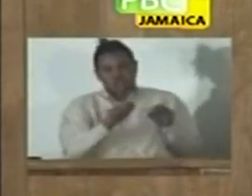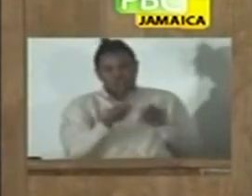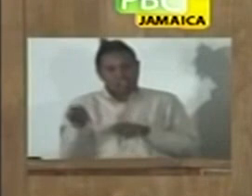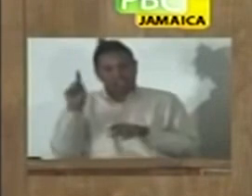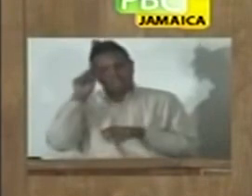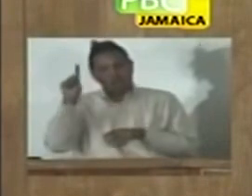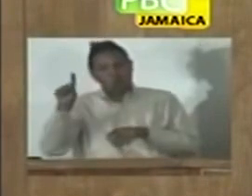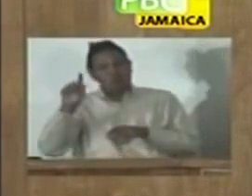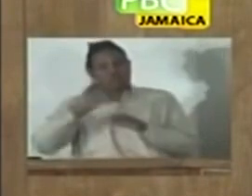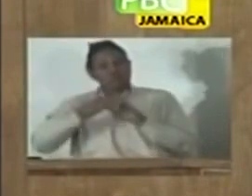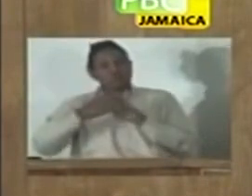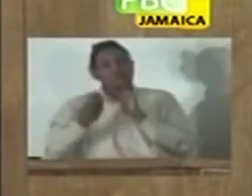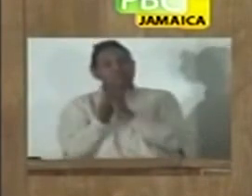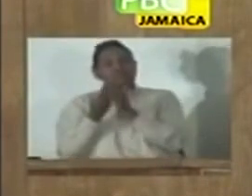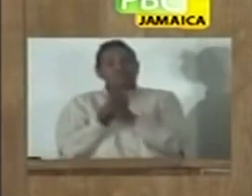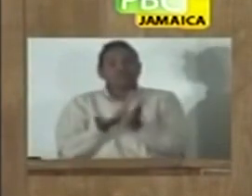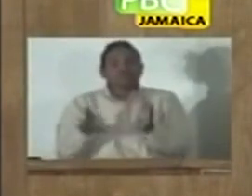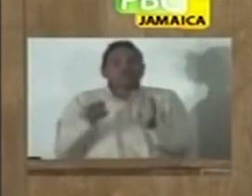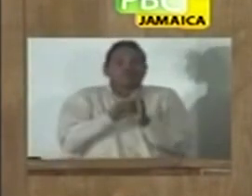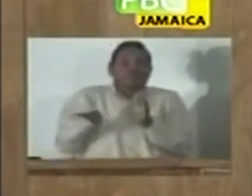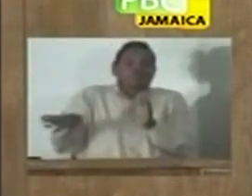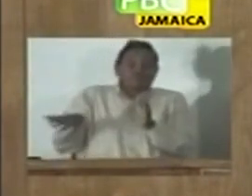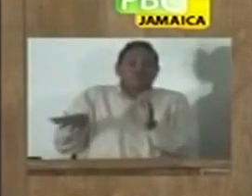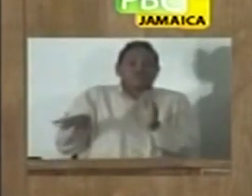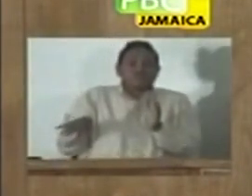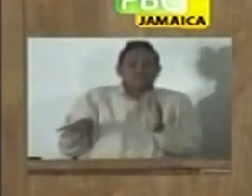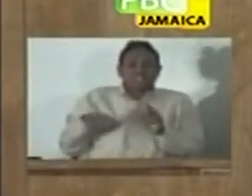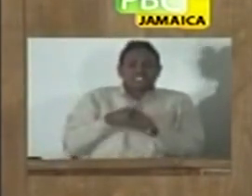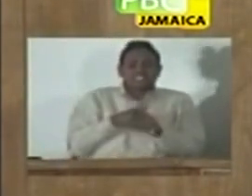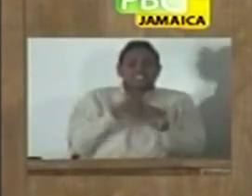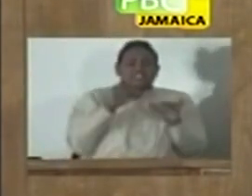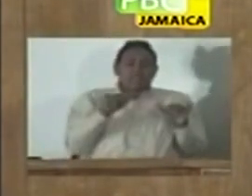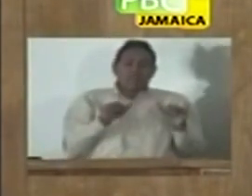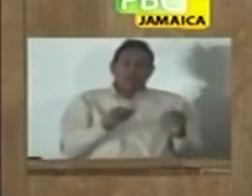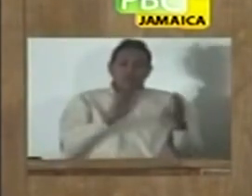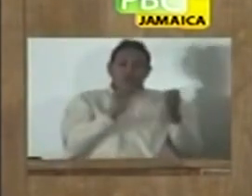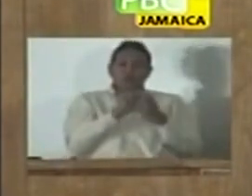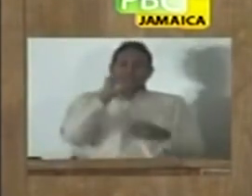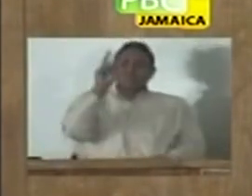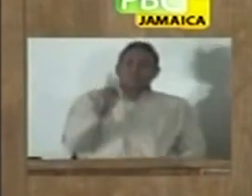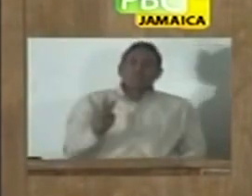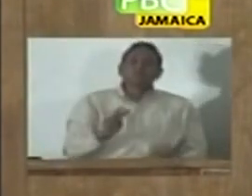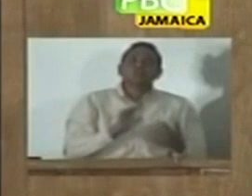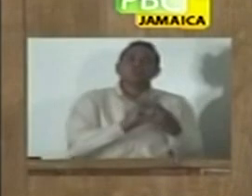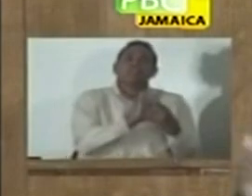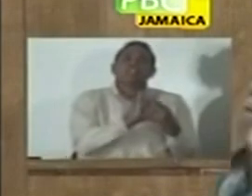Mr. President, it's the same approach to this Venezuelan relationship that led us